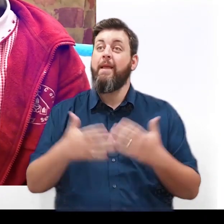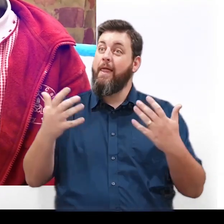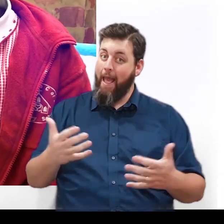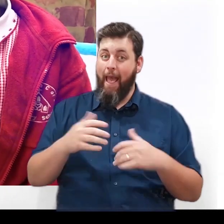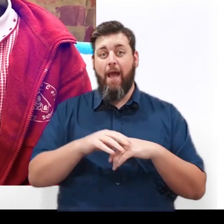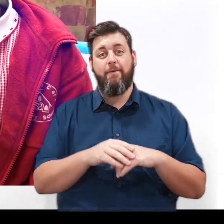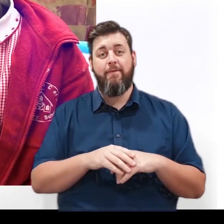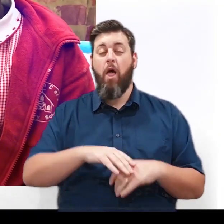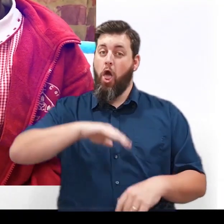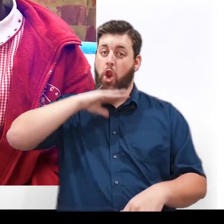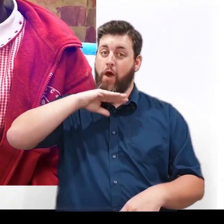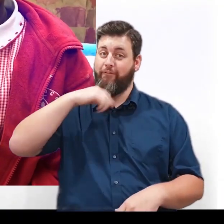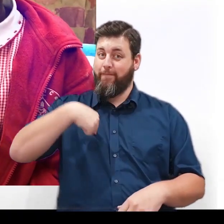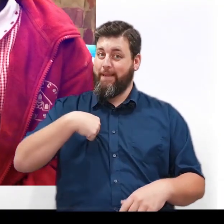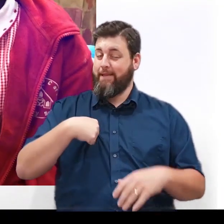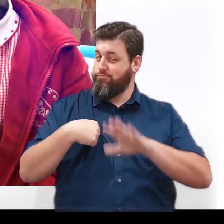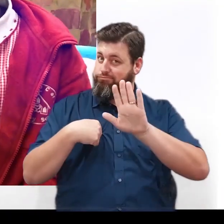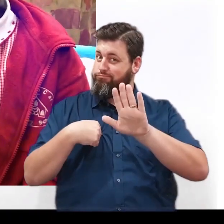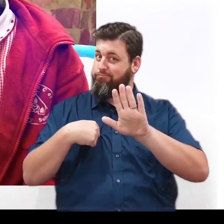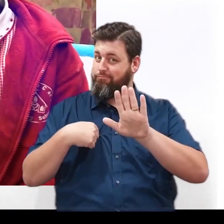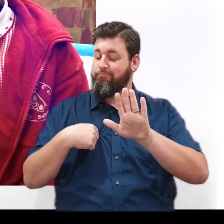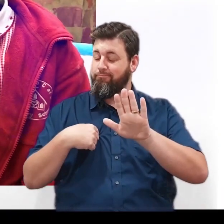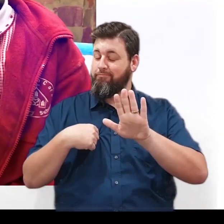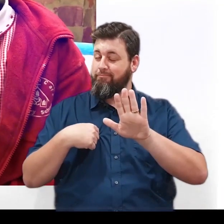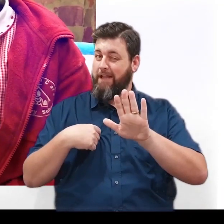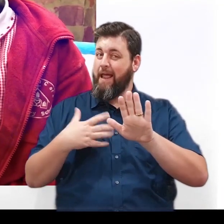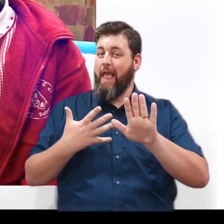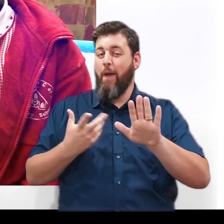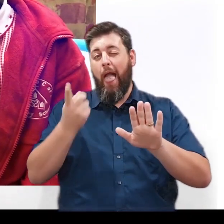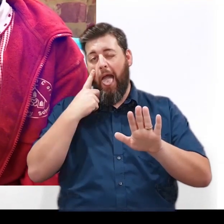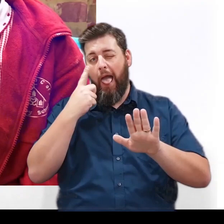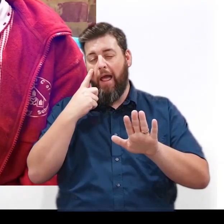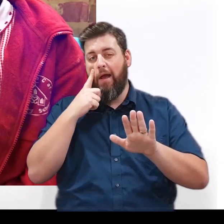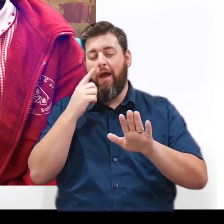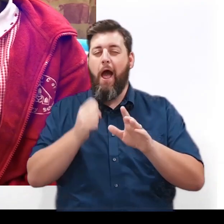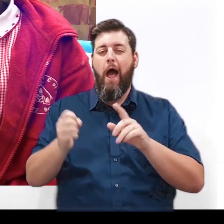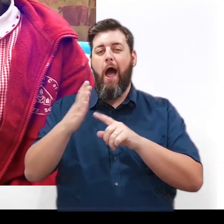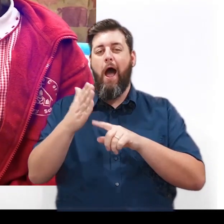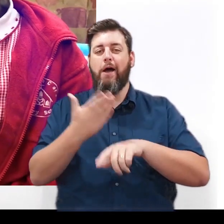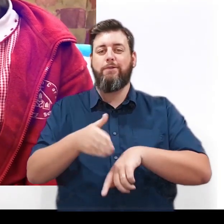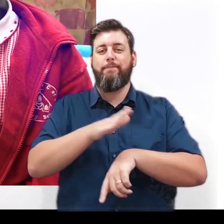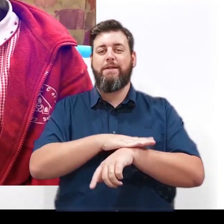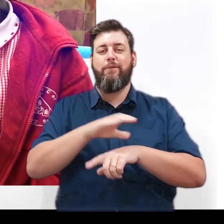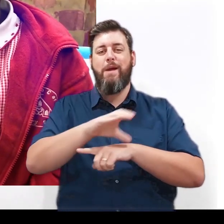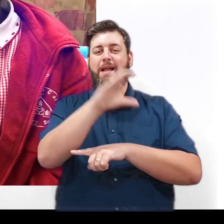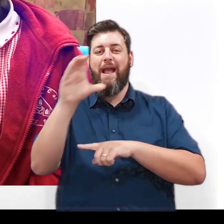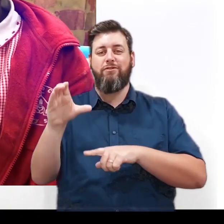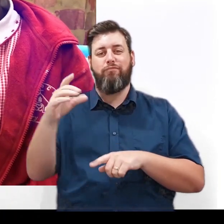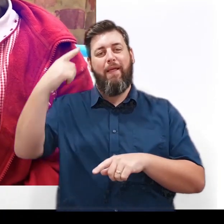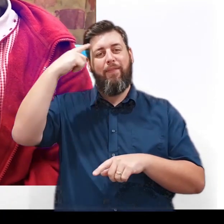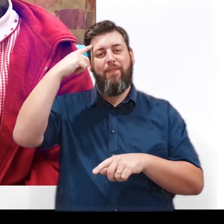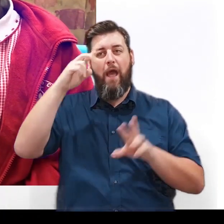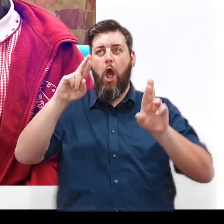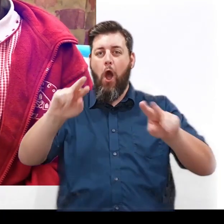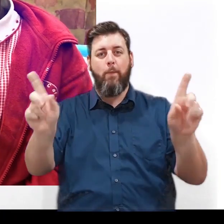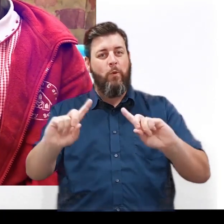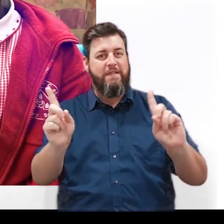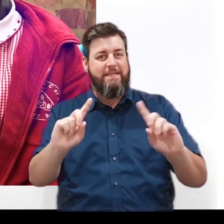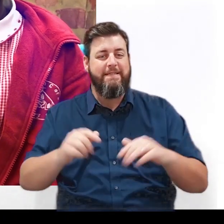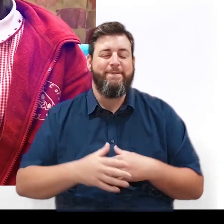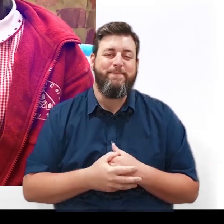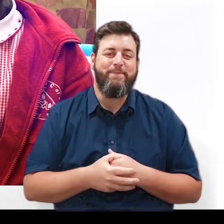Now, enough of me. Let's see what the Archbishop of Canterbury thinks about hope.